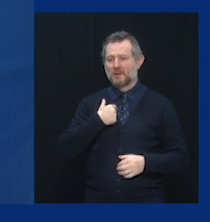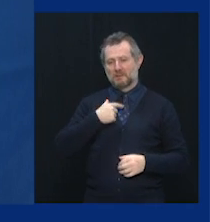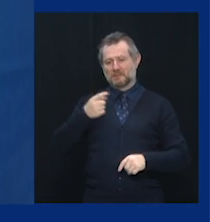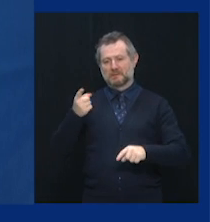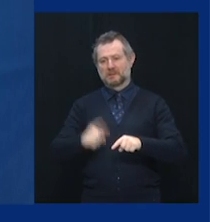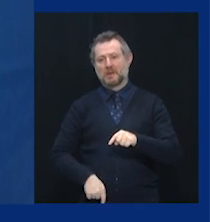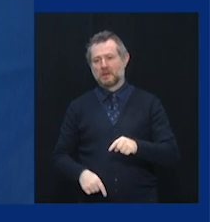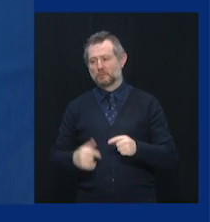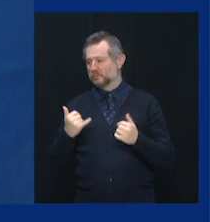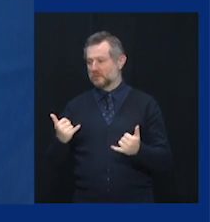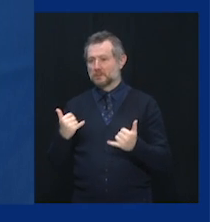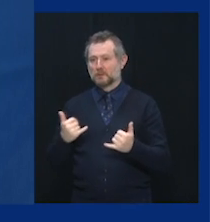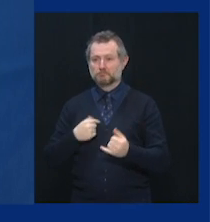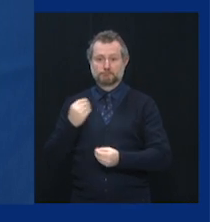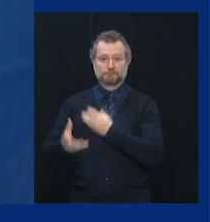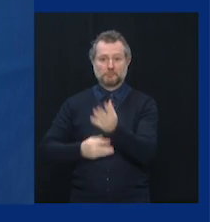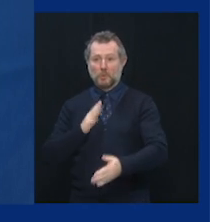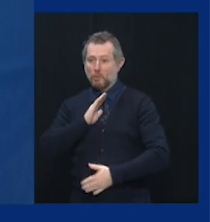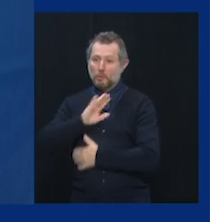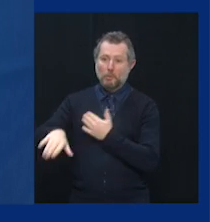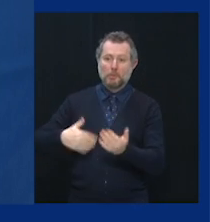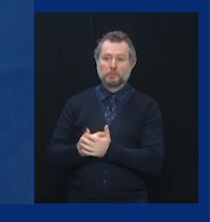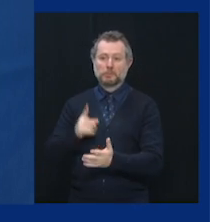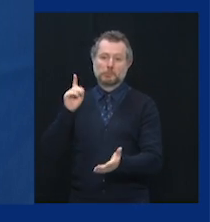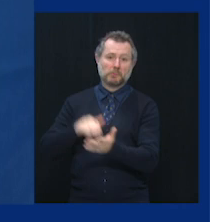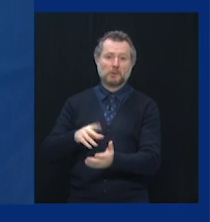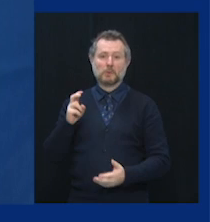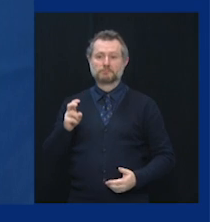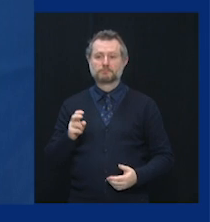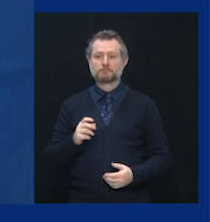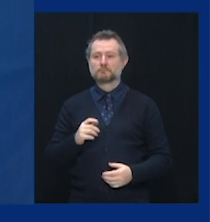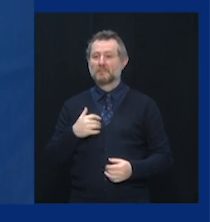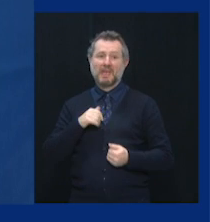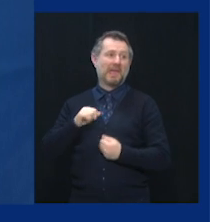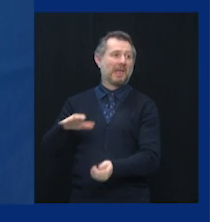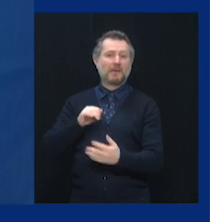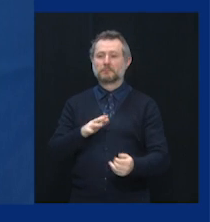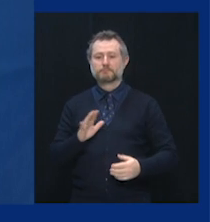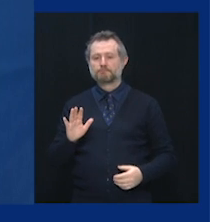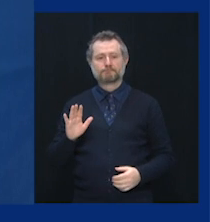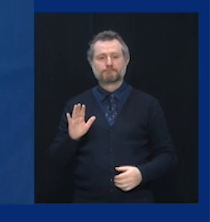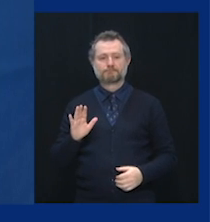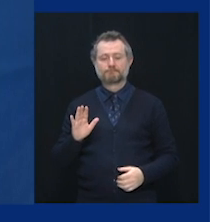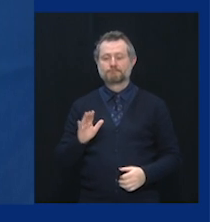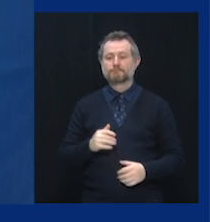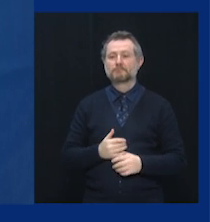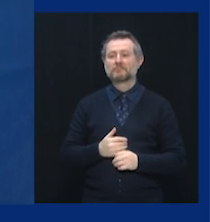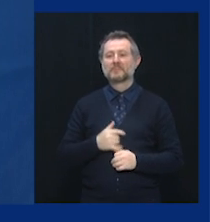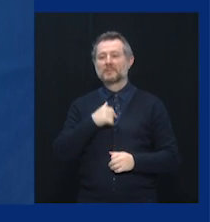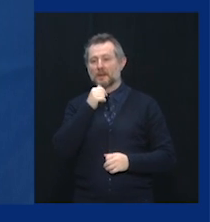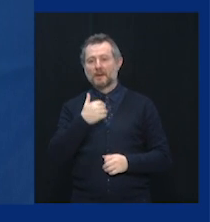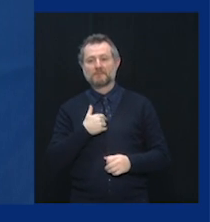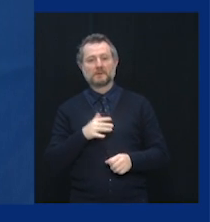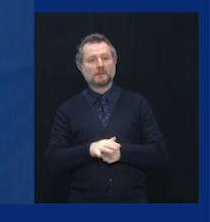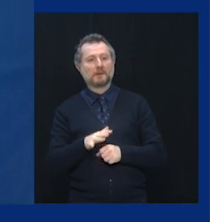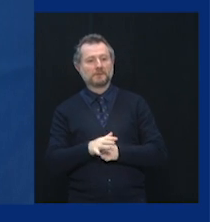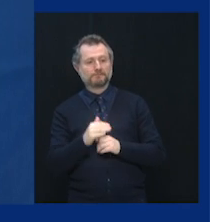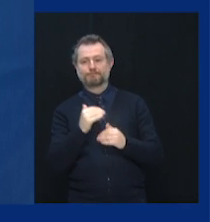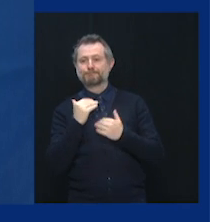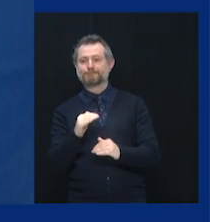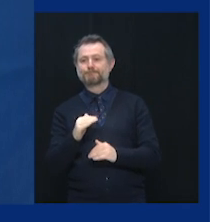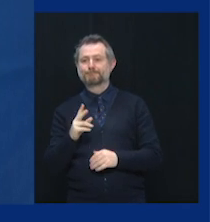1,200 distributors with all they could use now because we only get